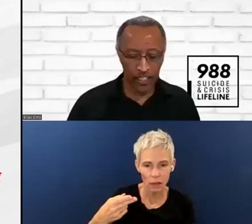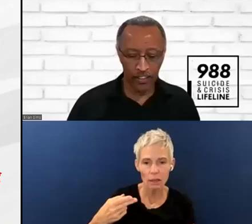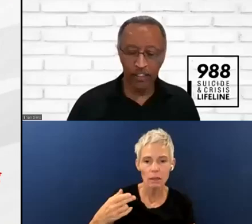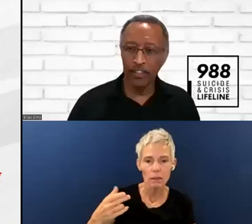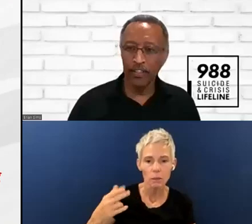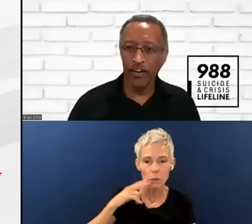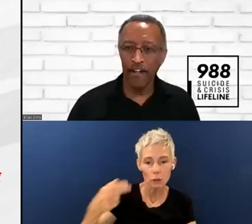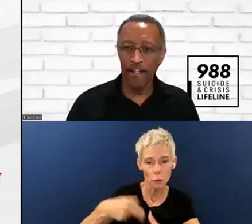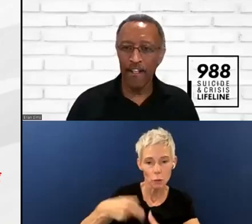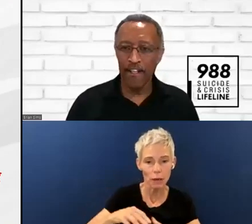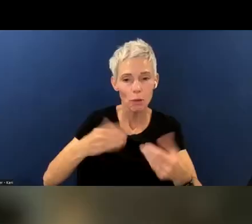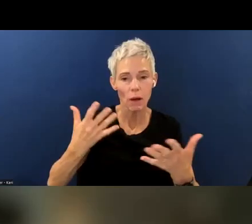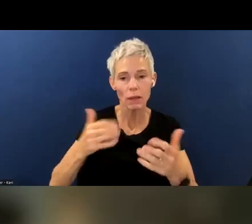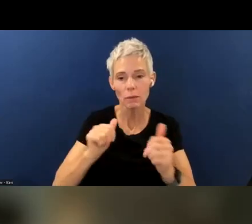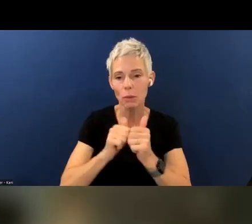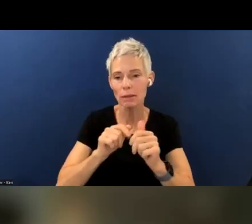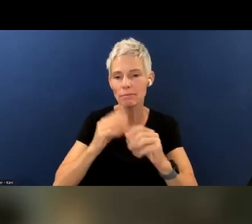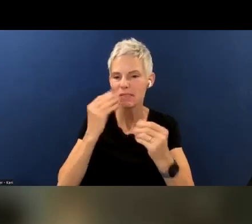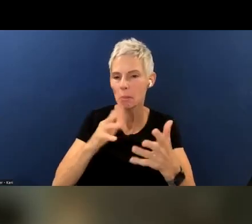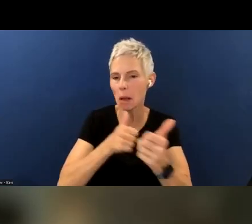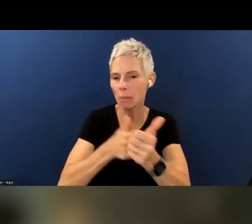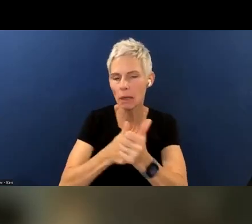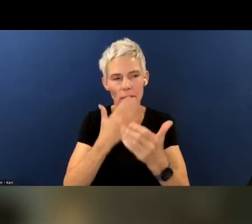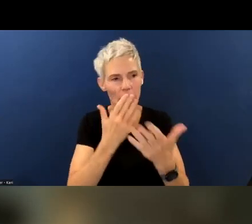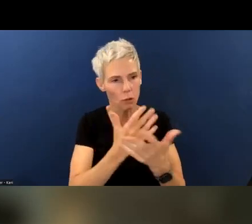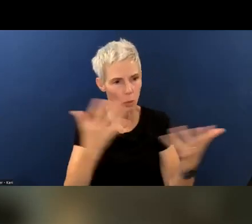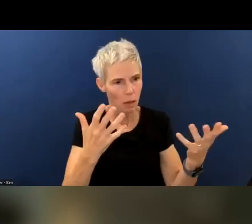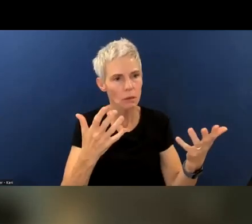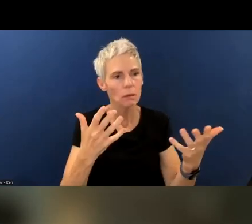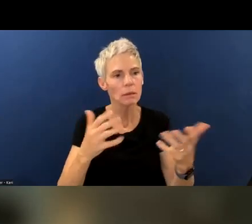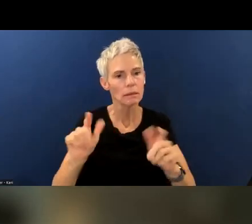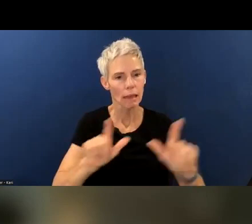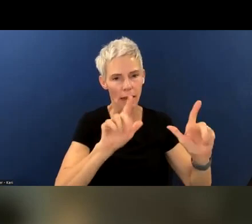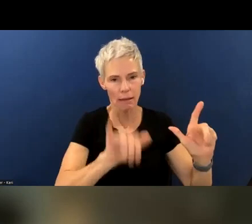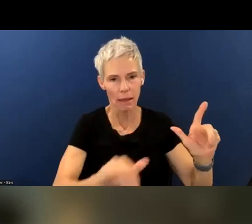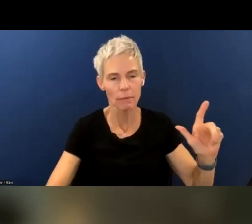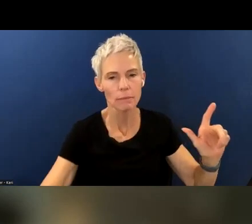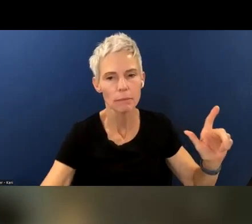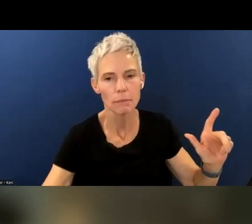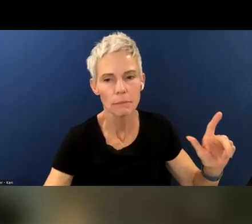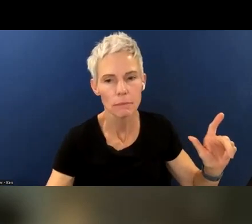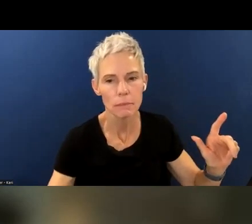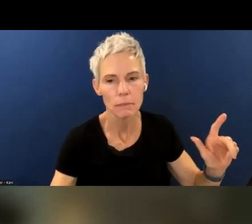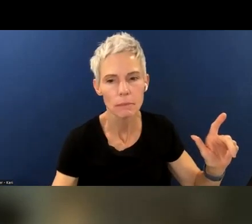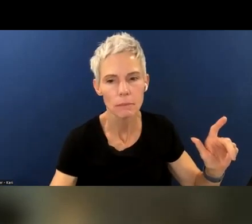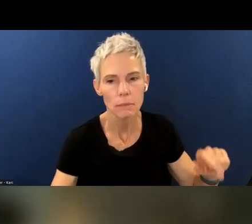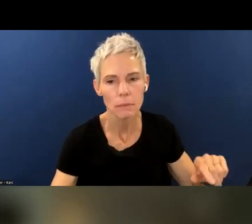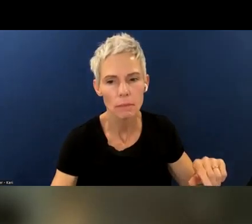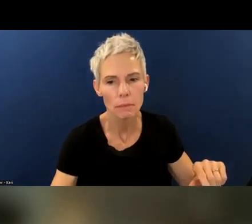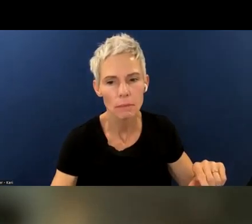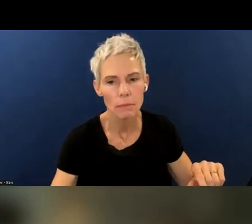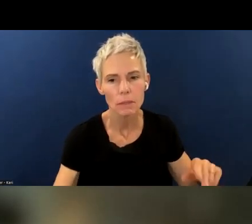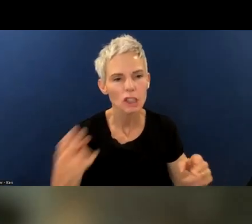the updates. Thank you so much. Okay, if we can switch to the next slide, I will give a quick